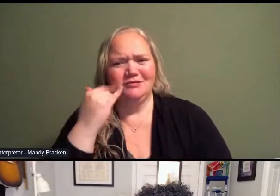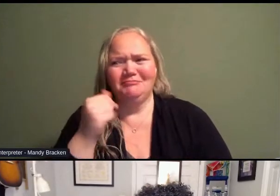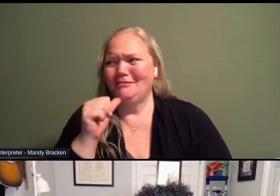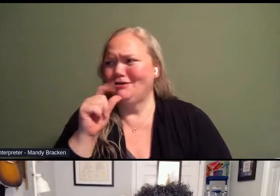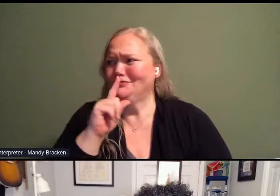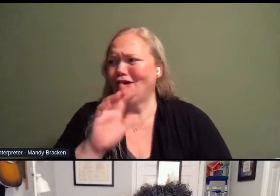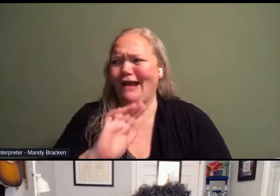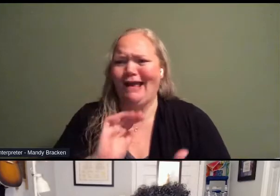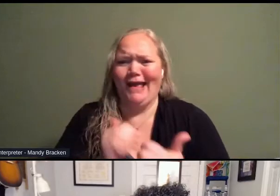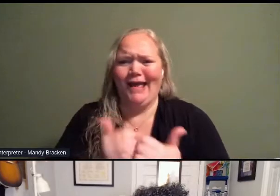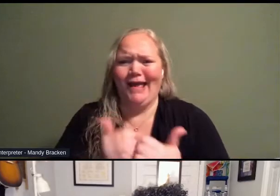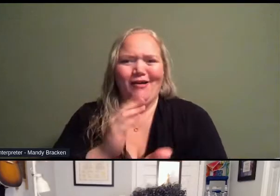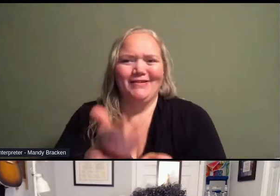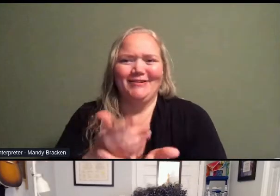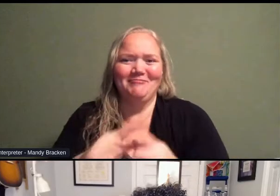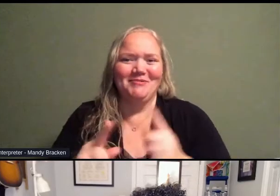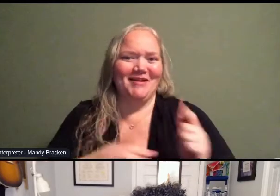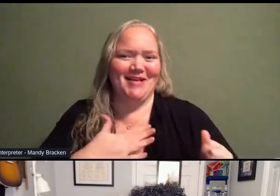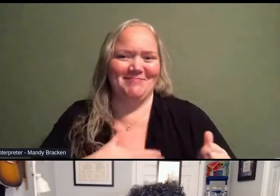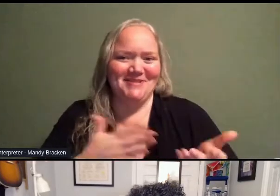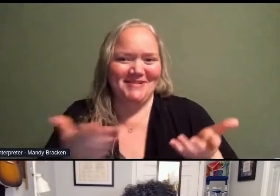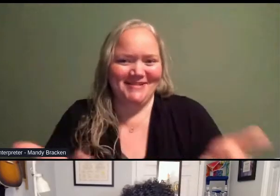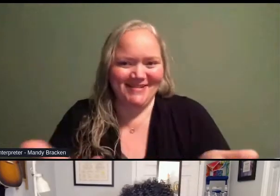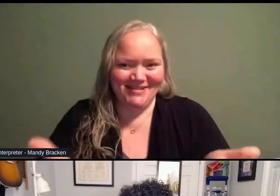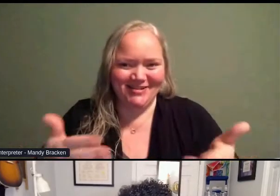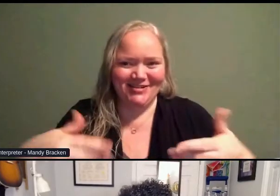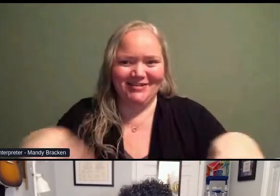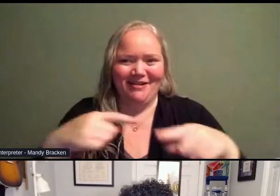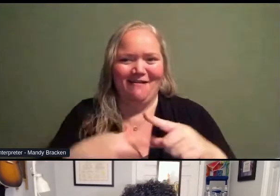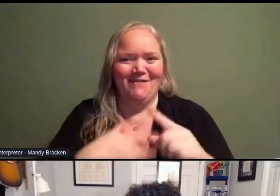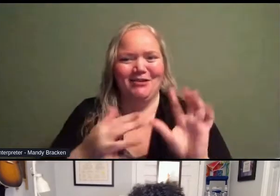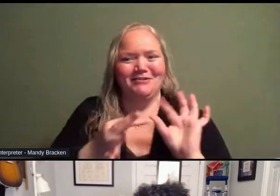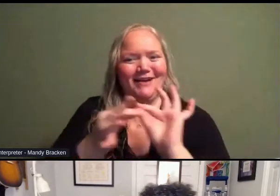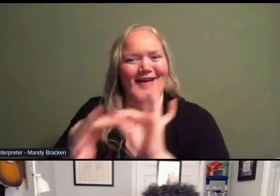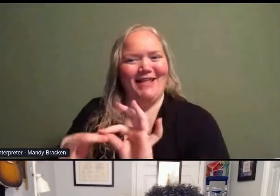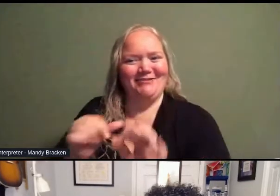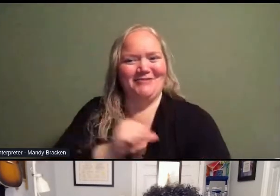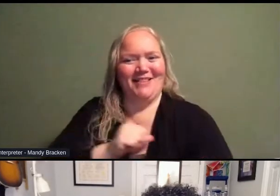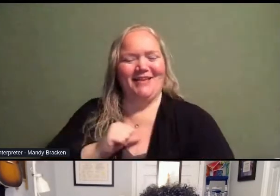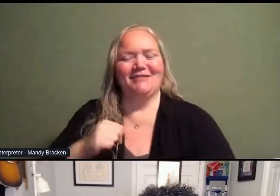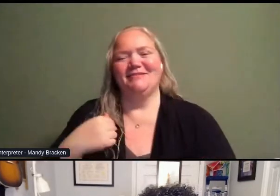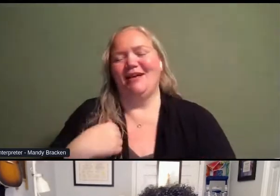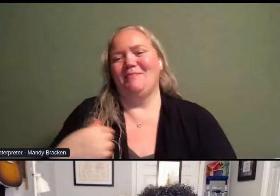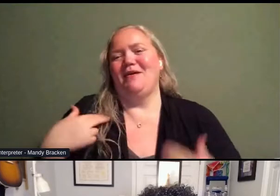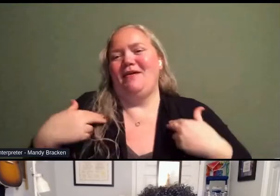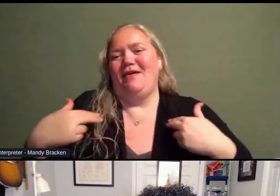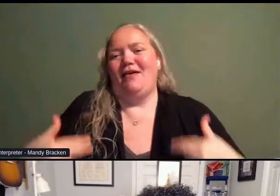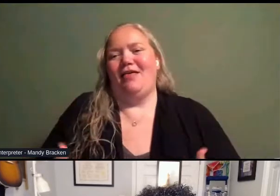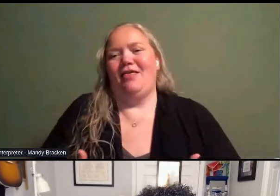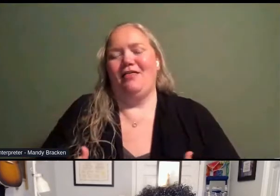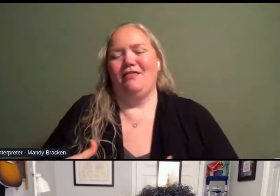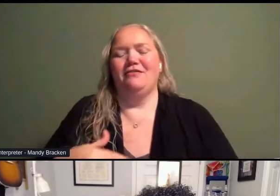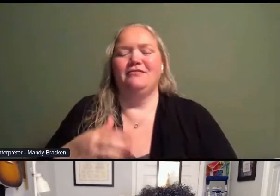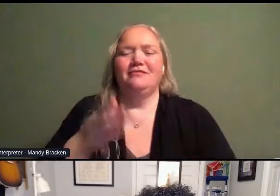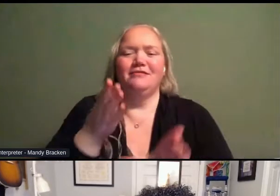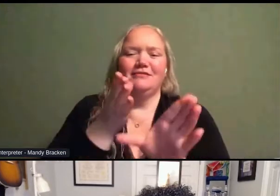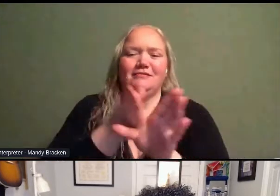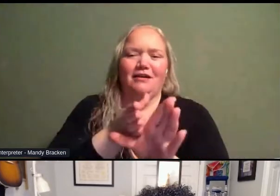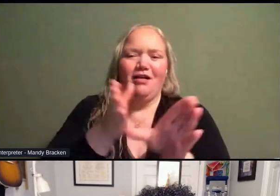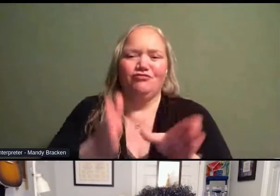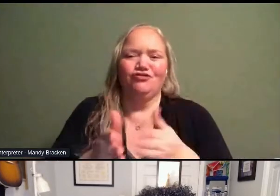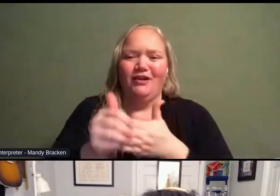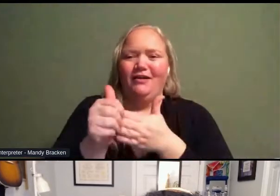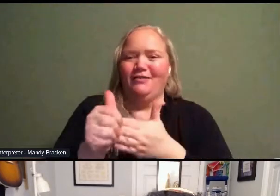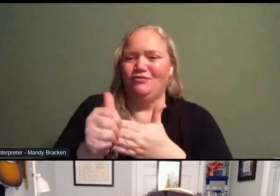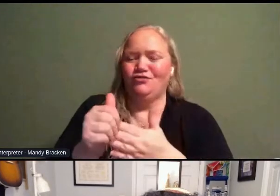I'm feeling connected to Atlanta. I'm a health psychologist and leadership coach, and I do work in medical education, helping